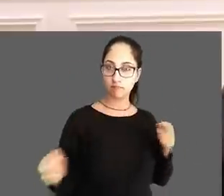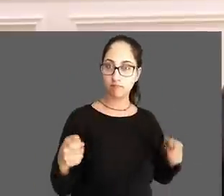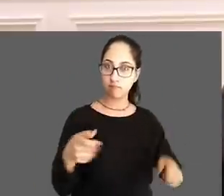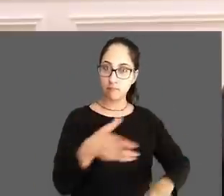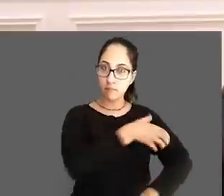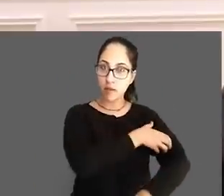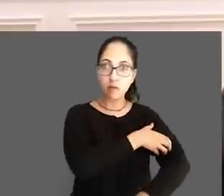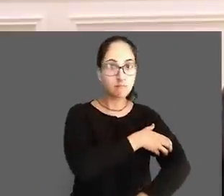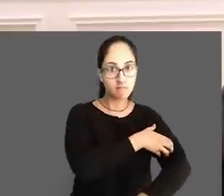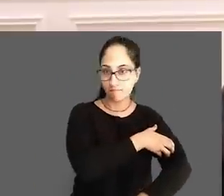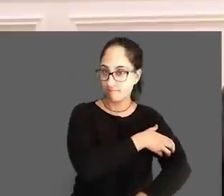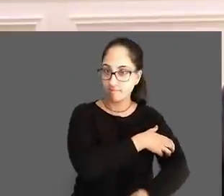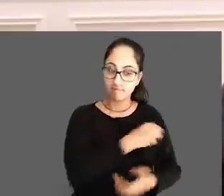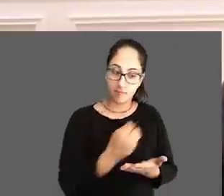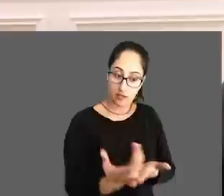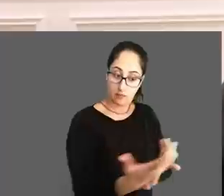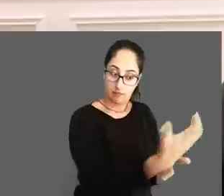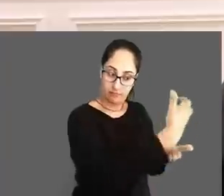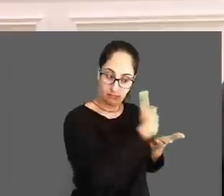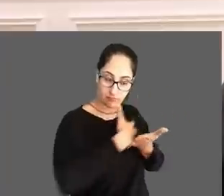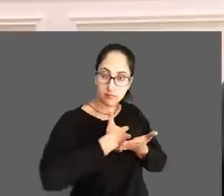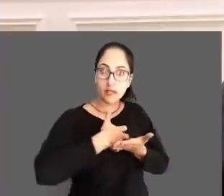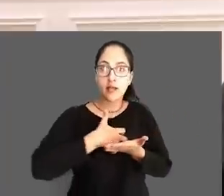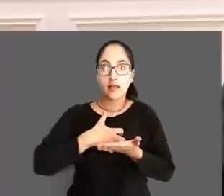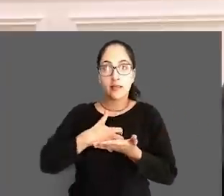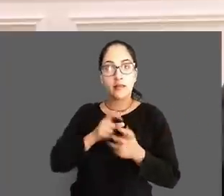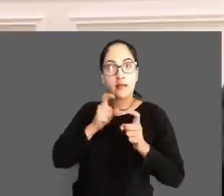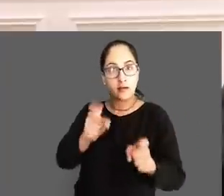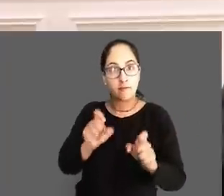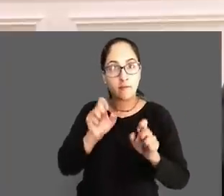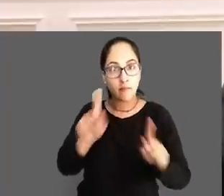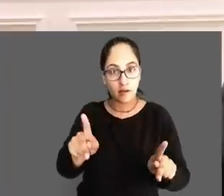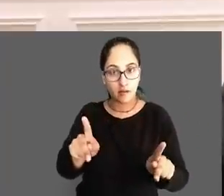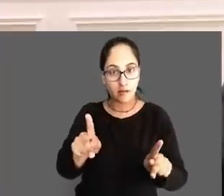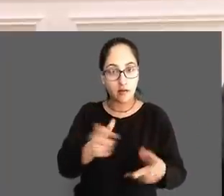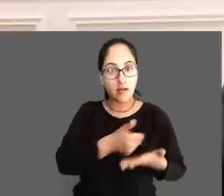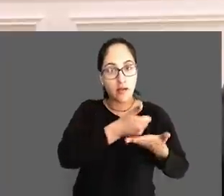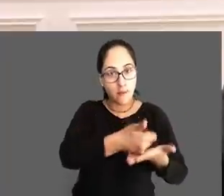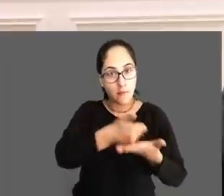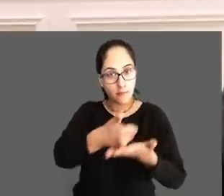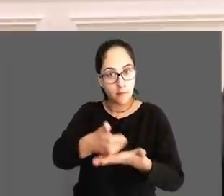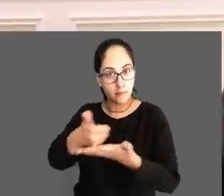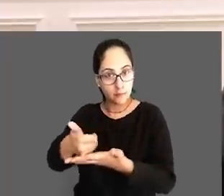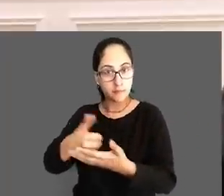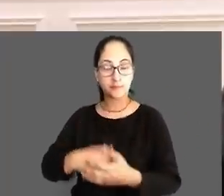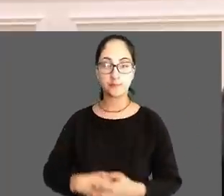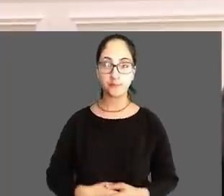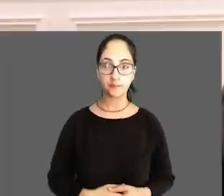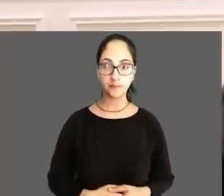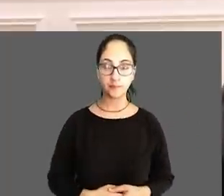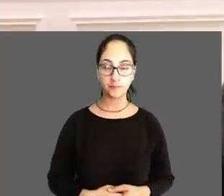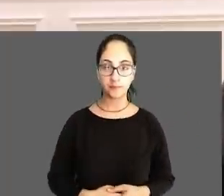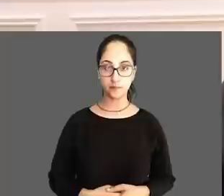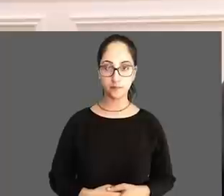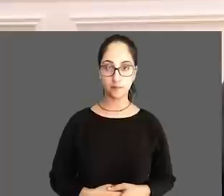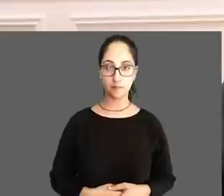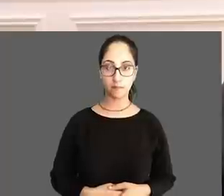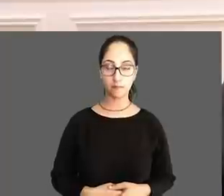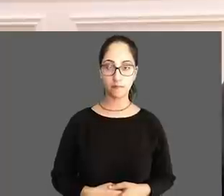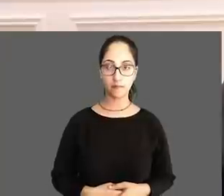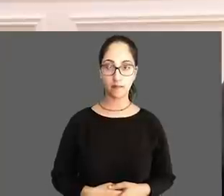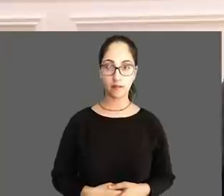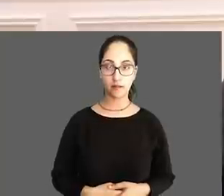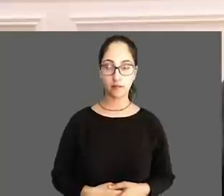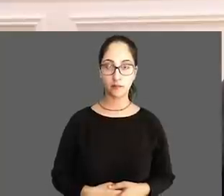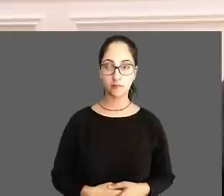that many times we confuse businesses of the AKDN, and by that I mean companies under the